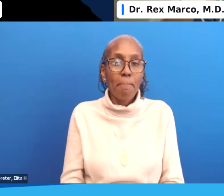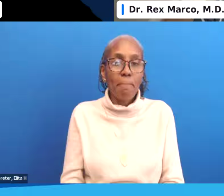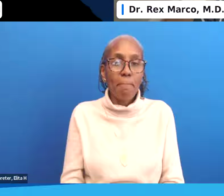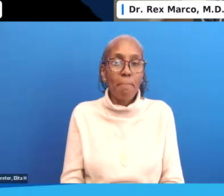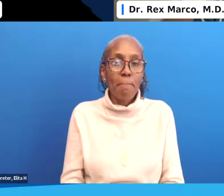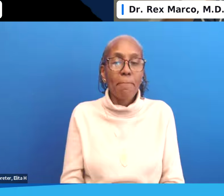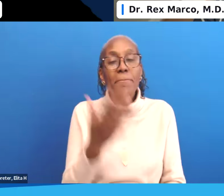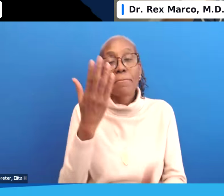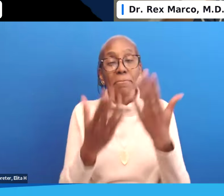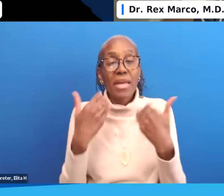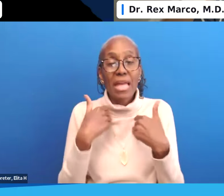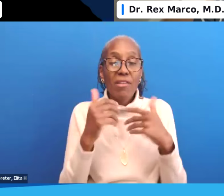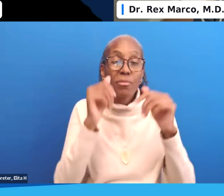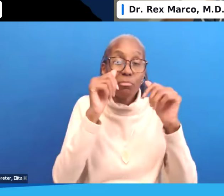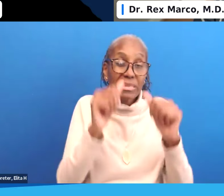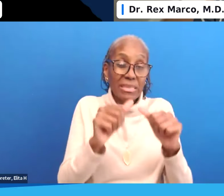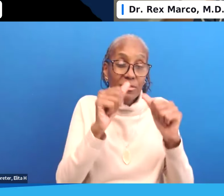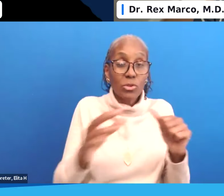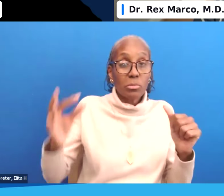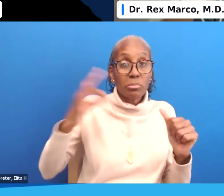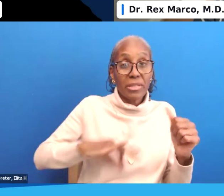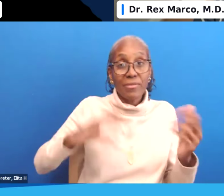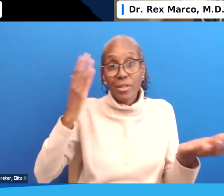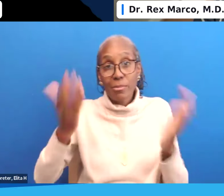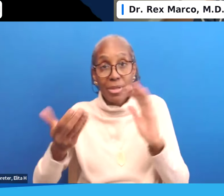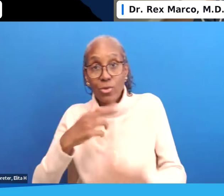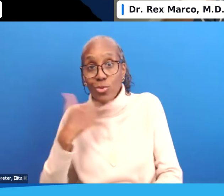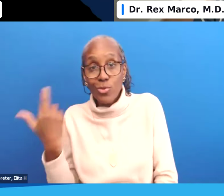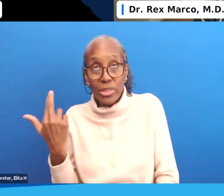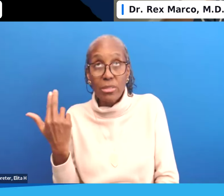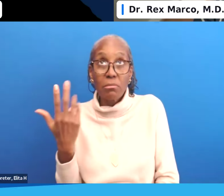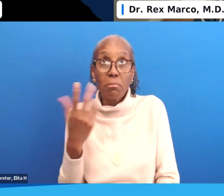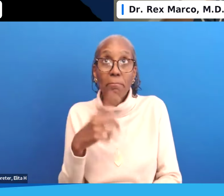the potential benefits may outweigh the risks, but